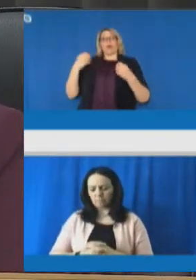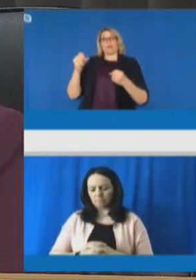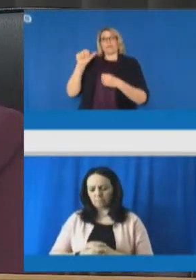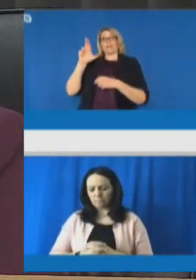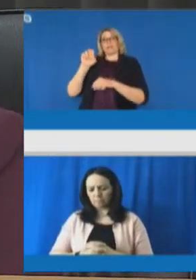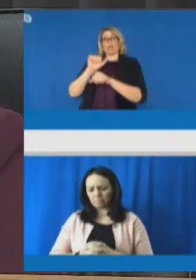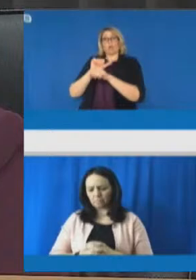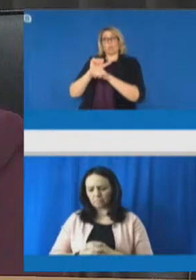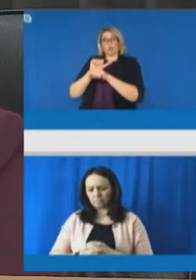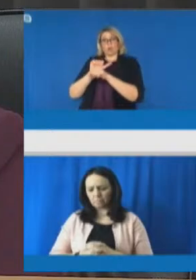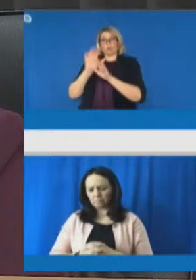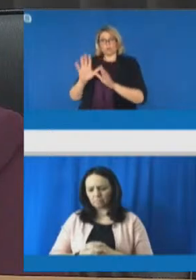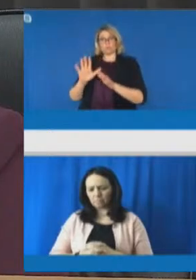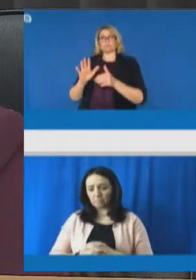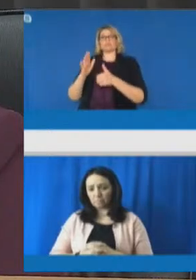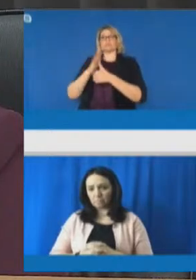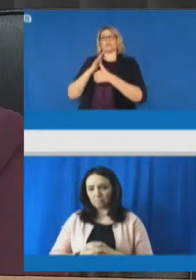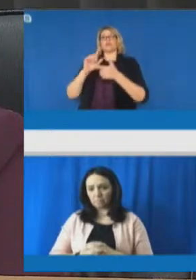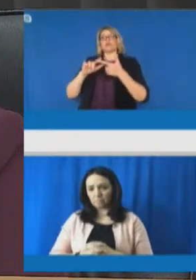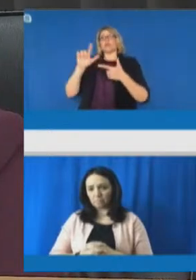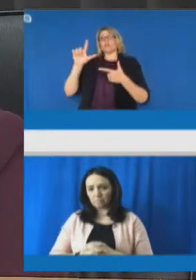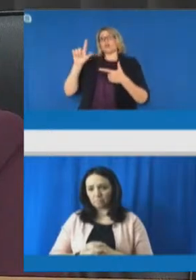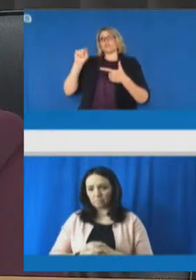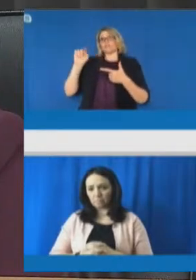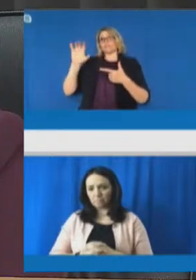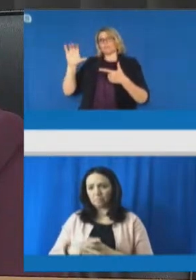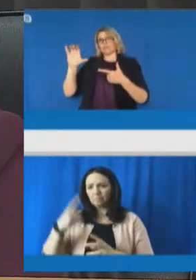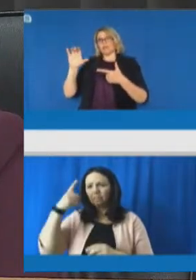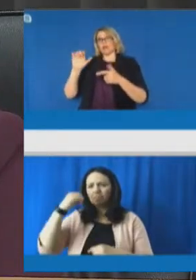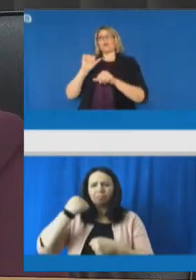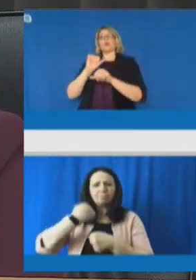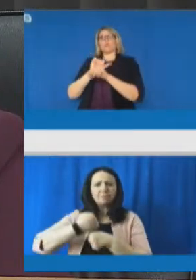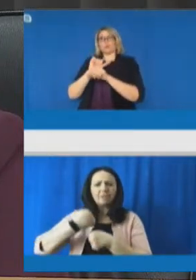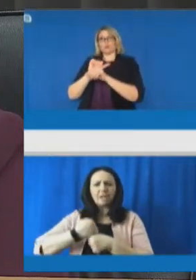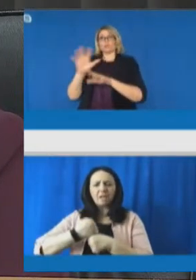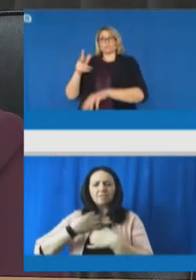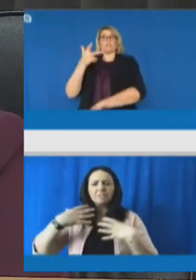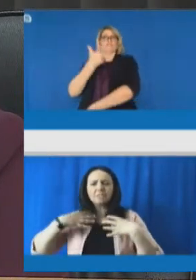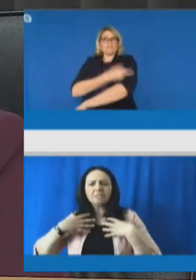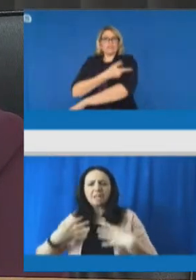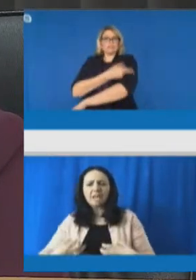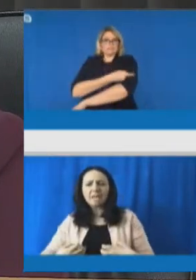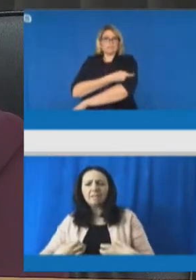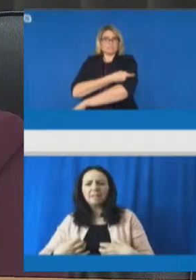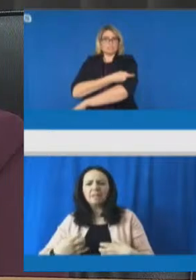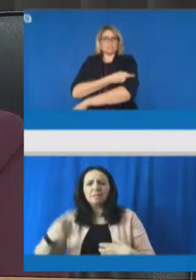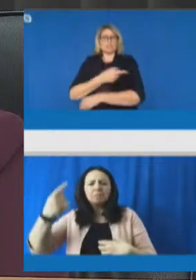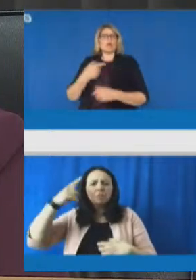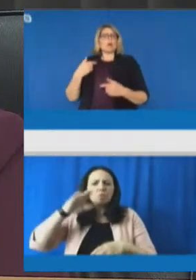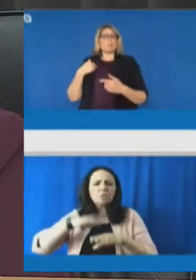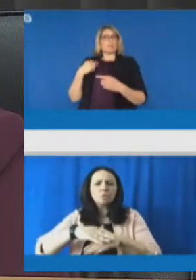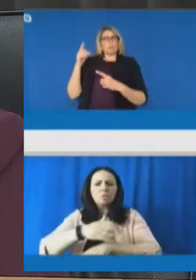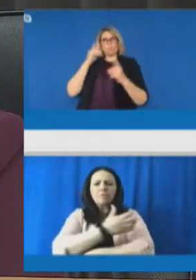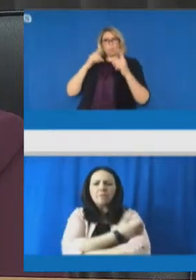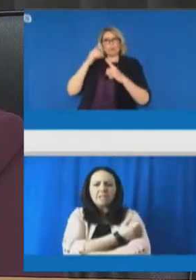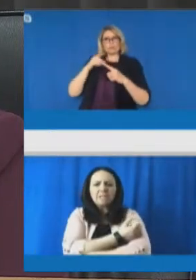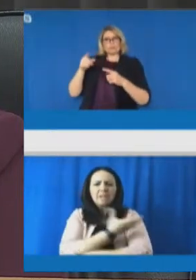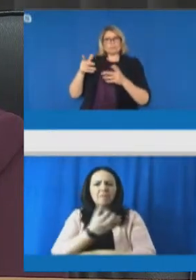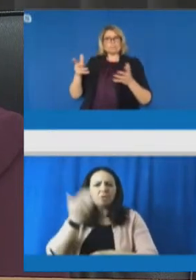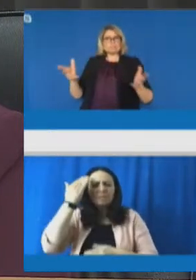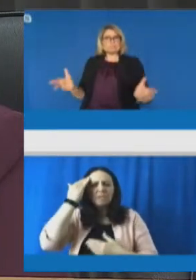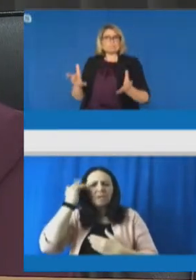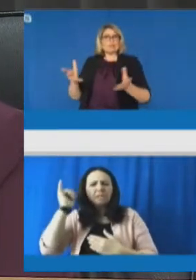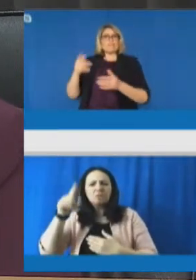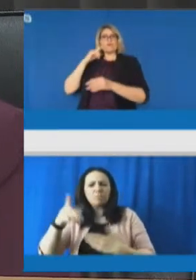be involved in vaccination have been offered the vaccine in terms of this rollout sooner rather than later.